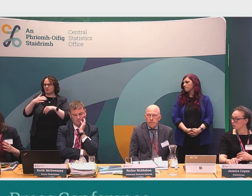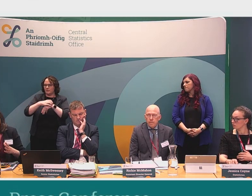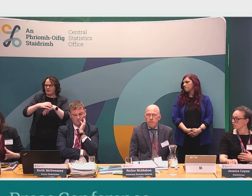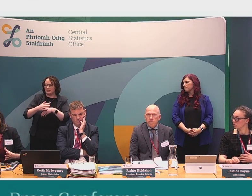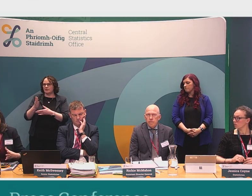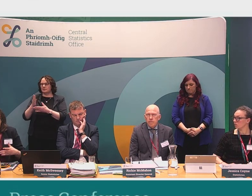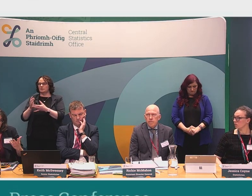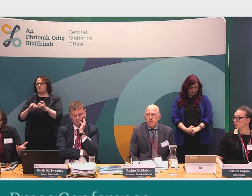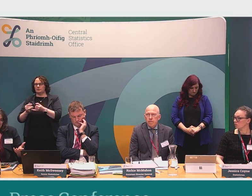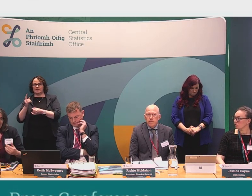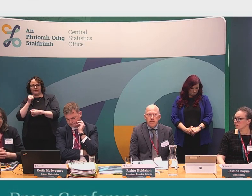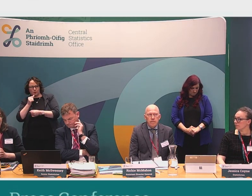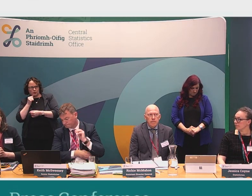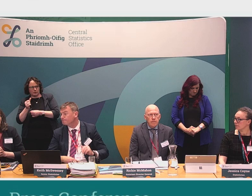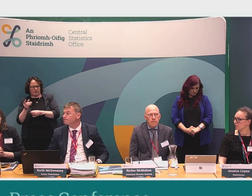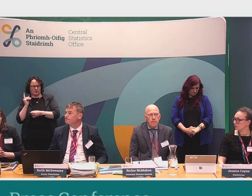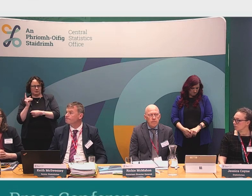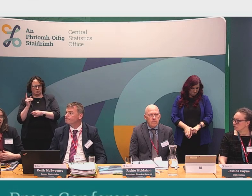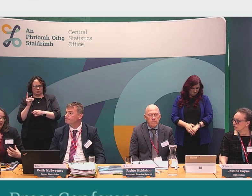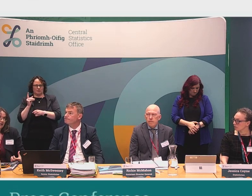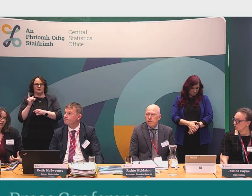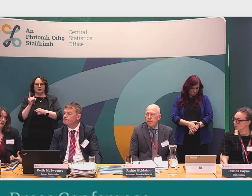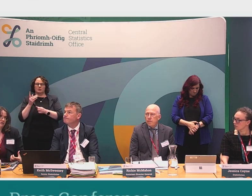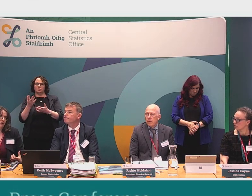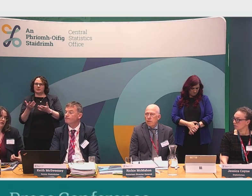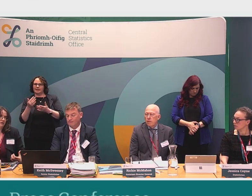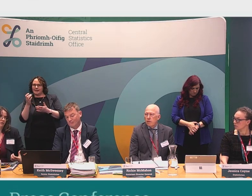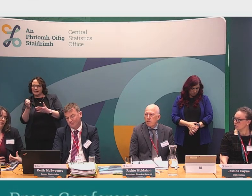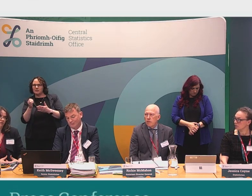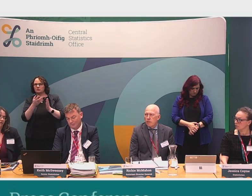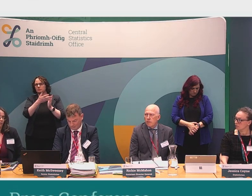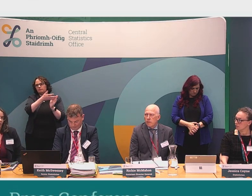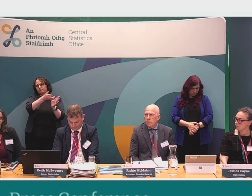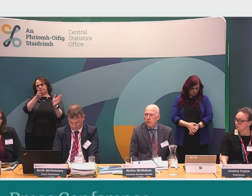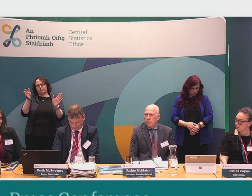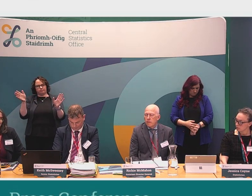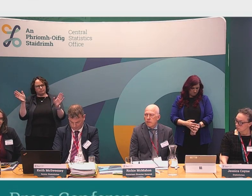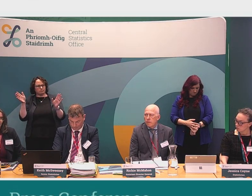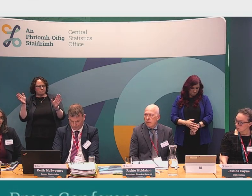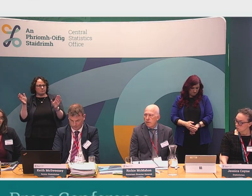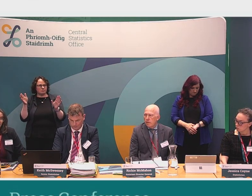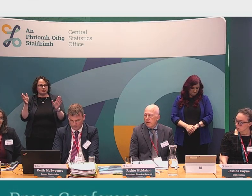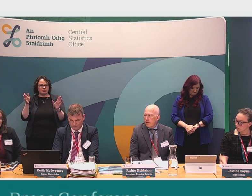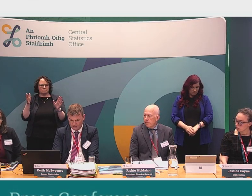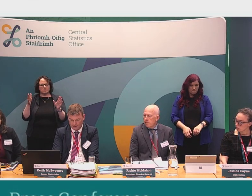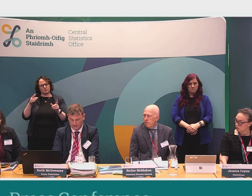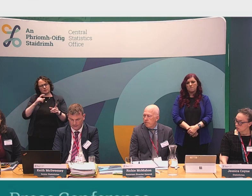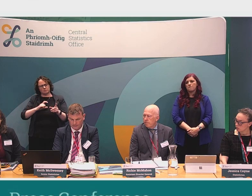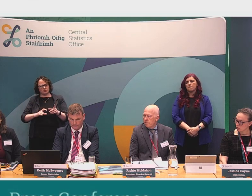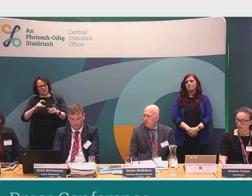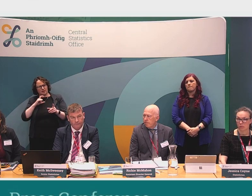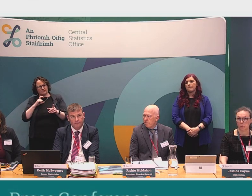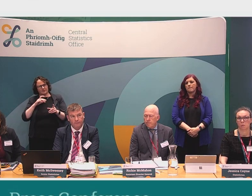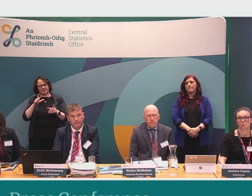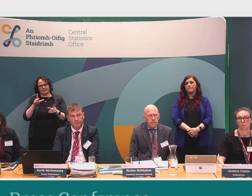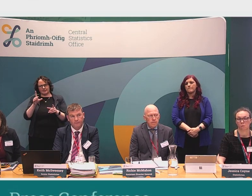of gender and sex, and also ages as well. So we're really confident with the data that we've